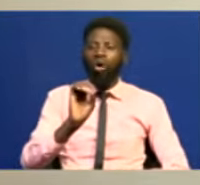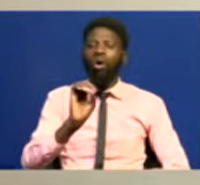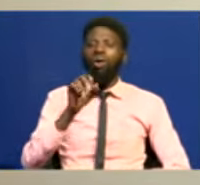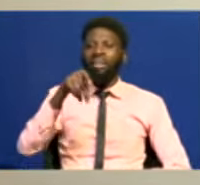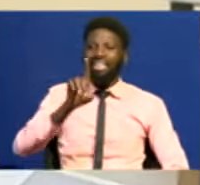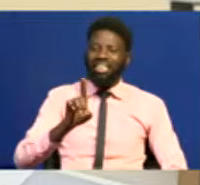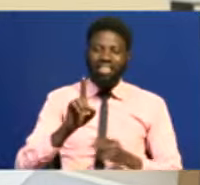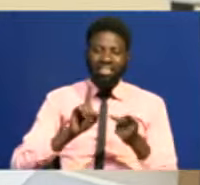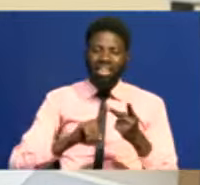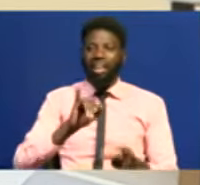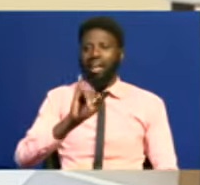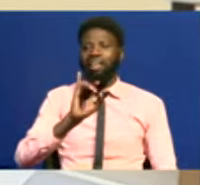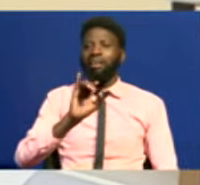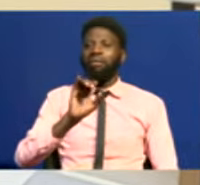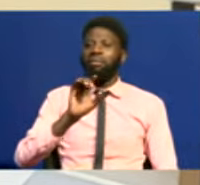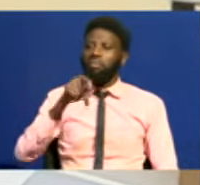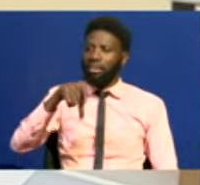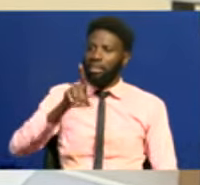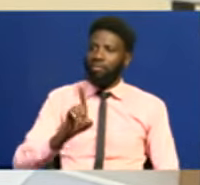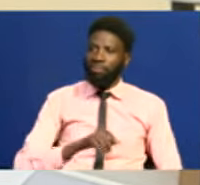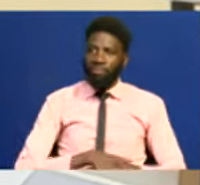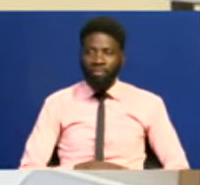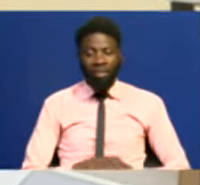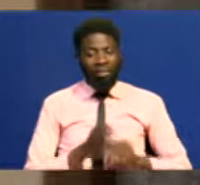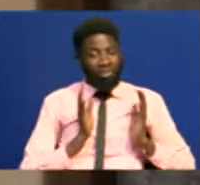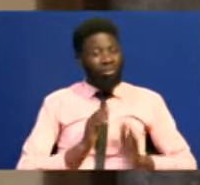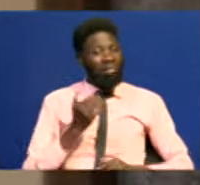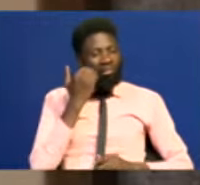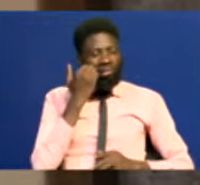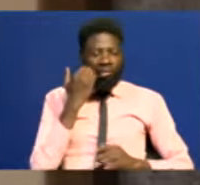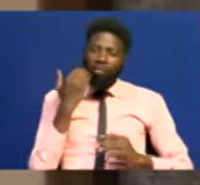the IPD. The patient is extremely grateful